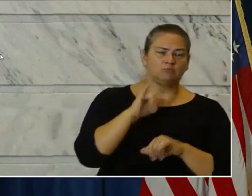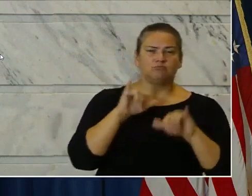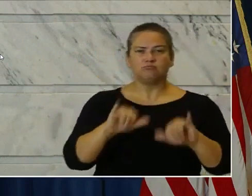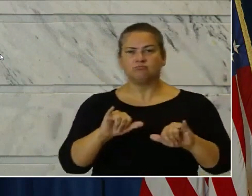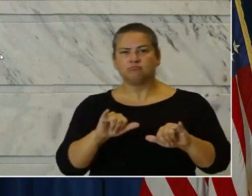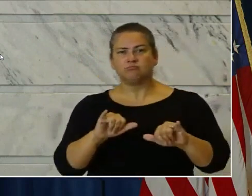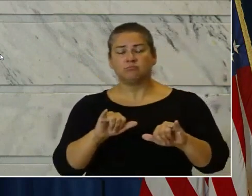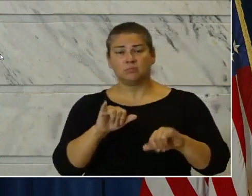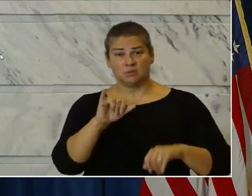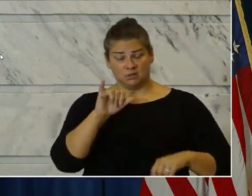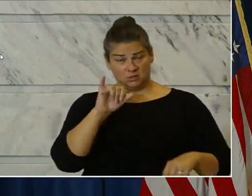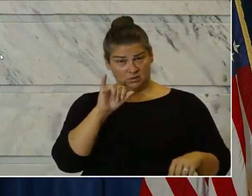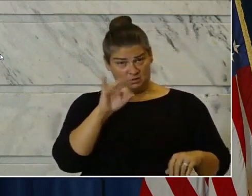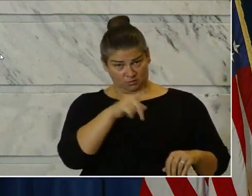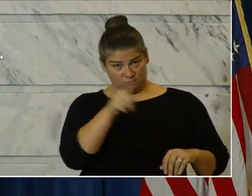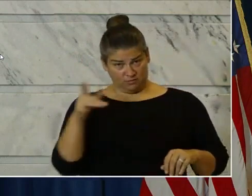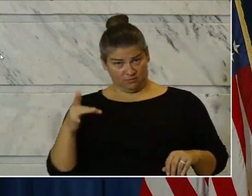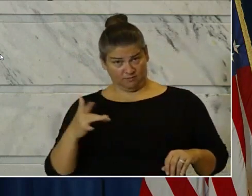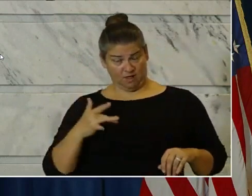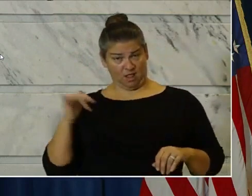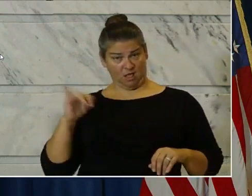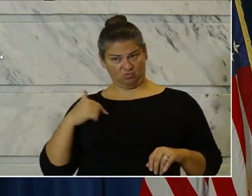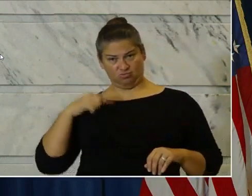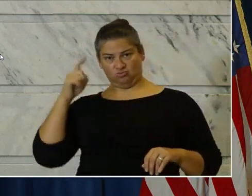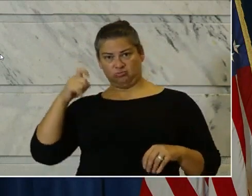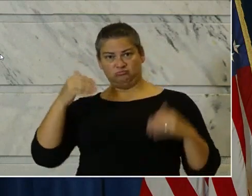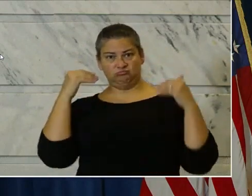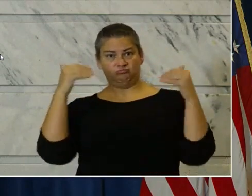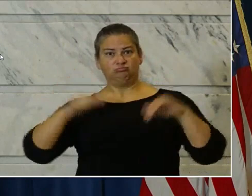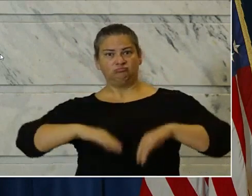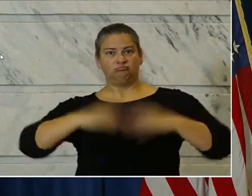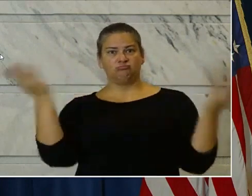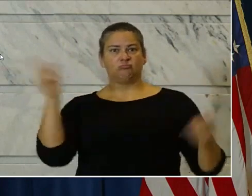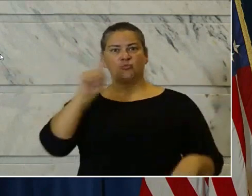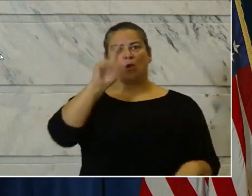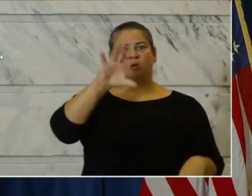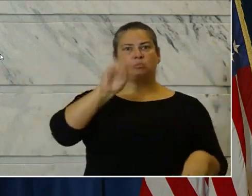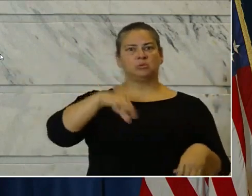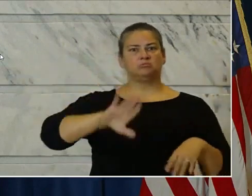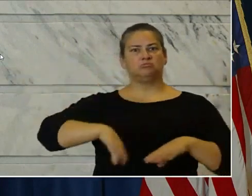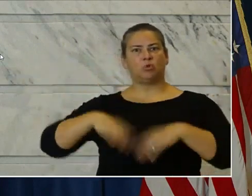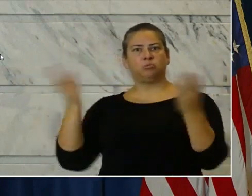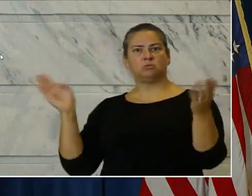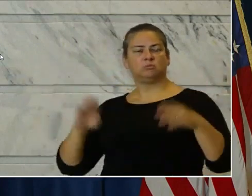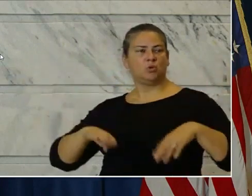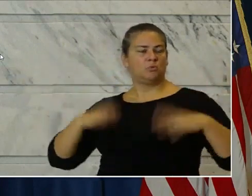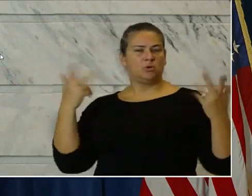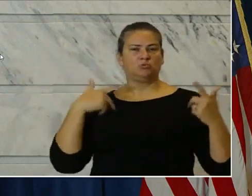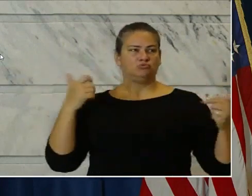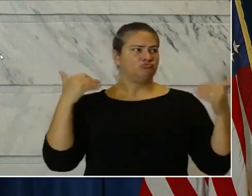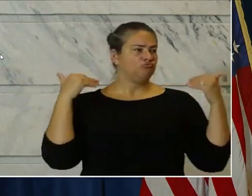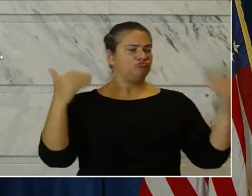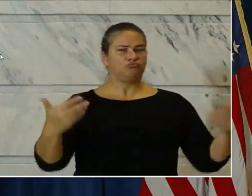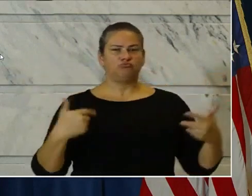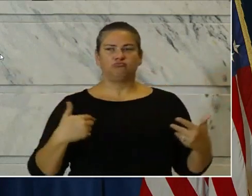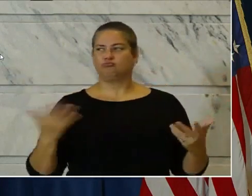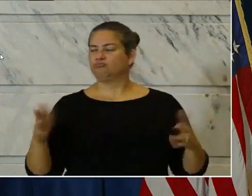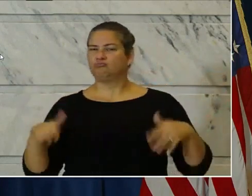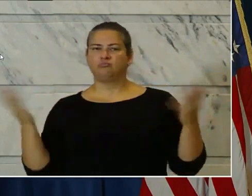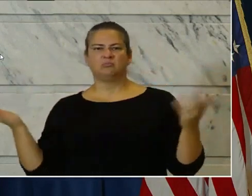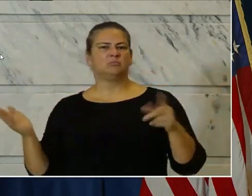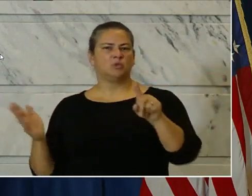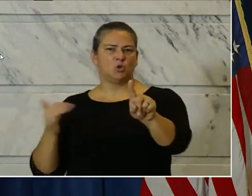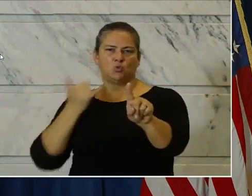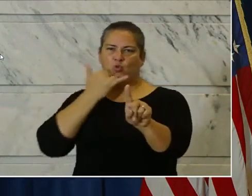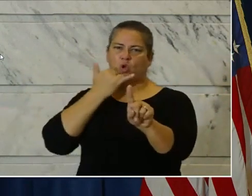out there thinks that we should just fully open them up to 100% capacity and fill up an internal arena, you got the wrong